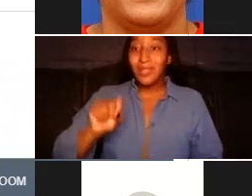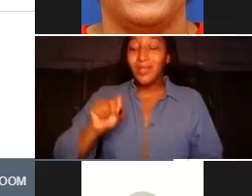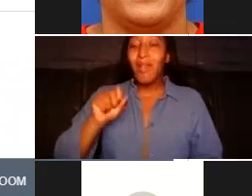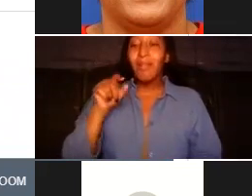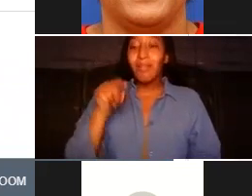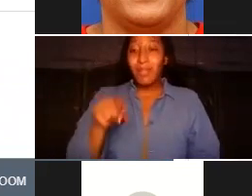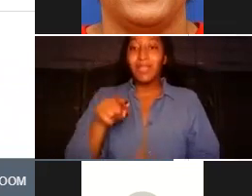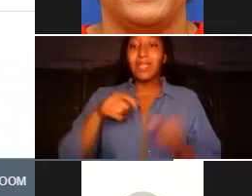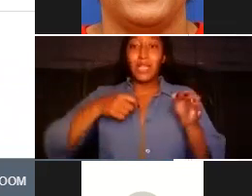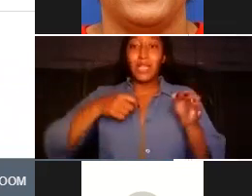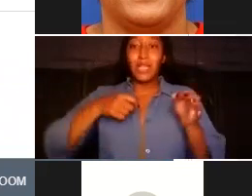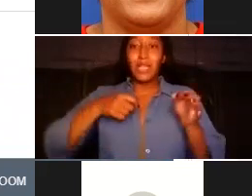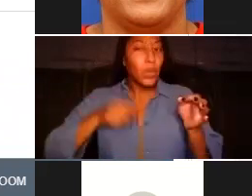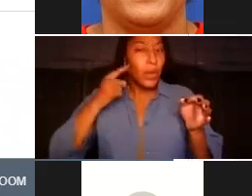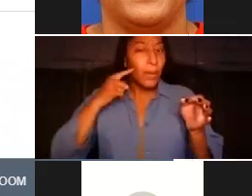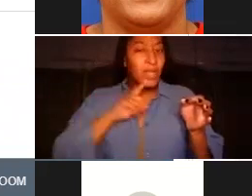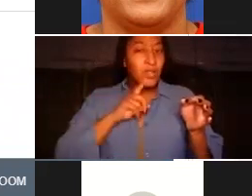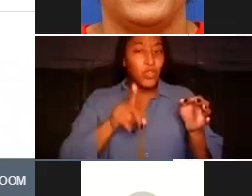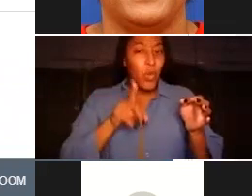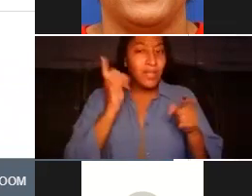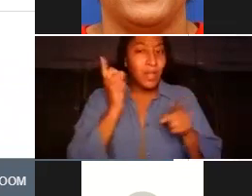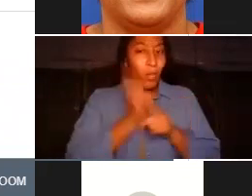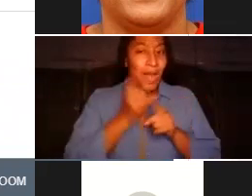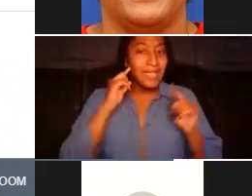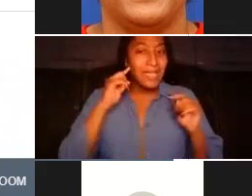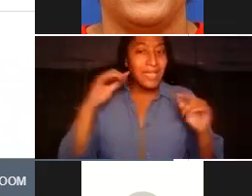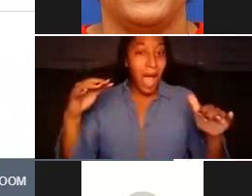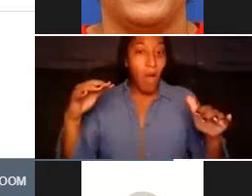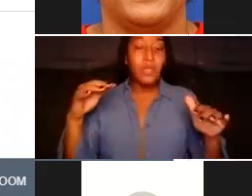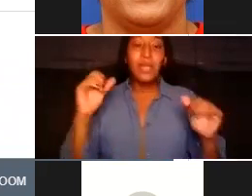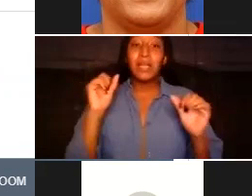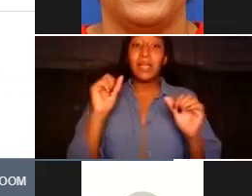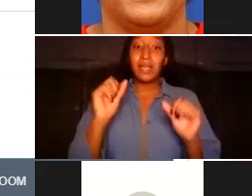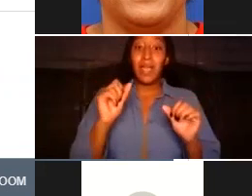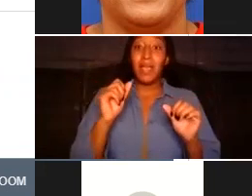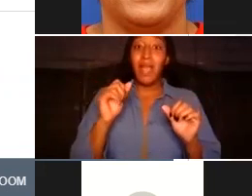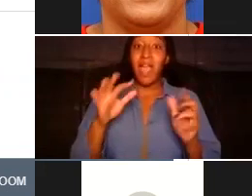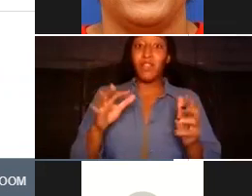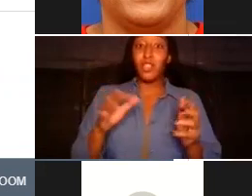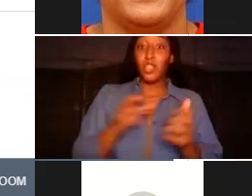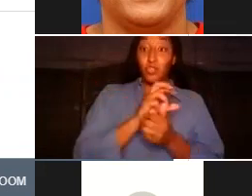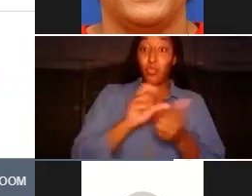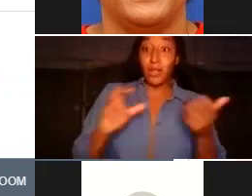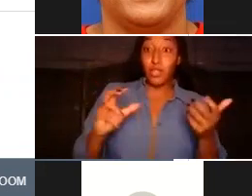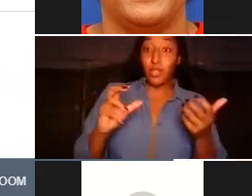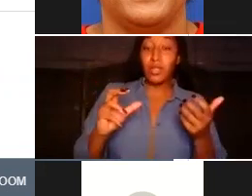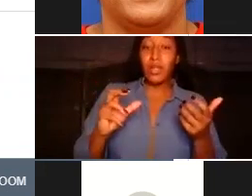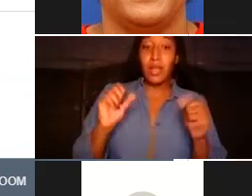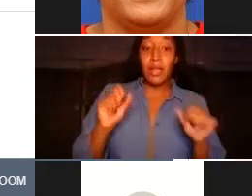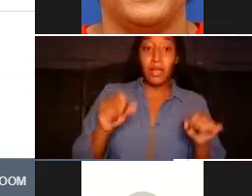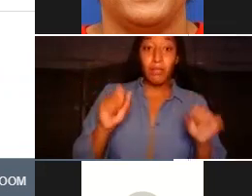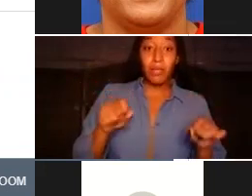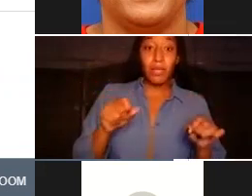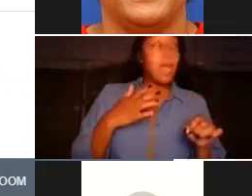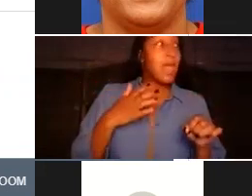Resonance also can have a destructive capability. So sometimes if you cause if objects vibrate in